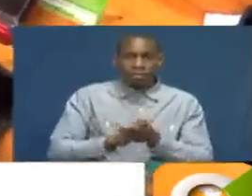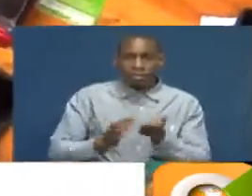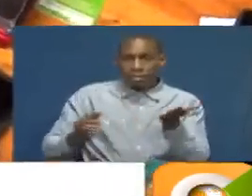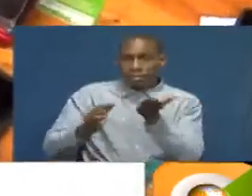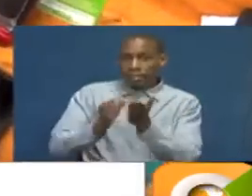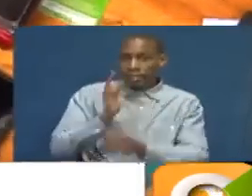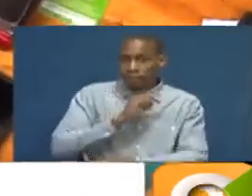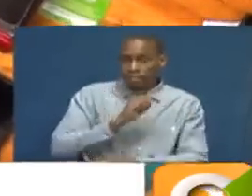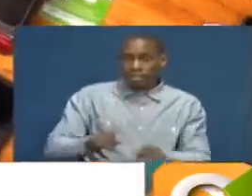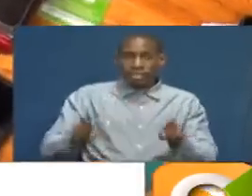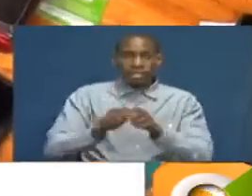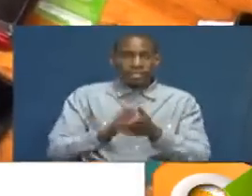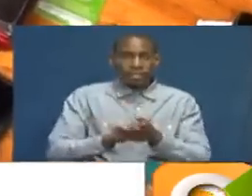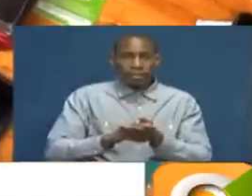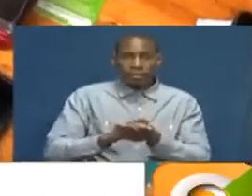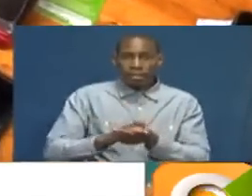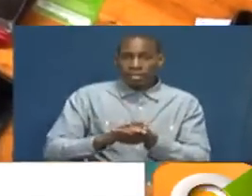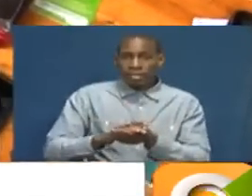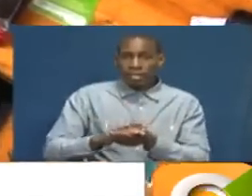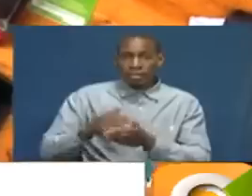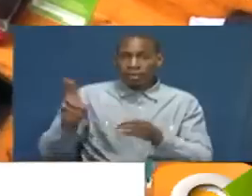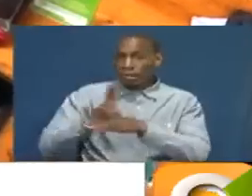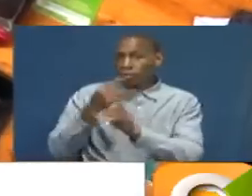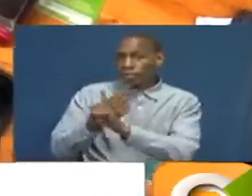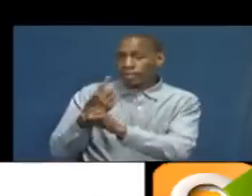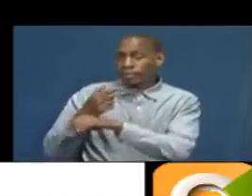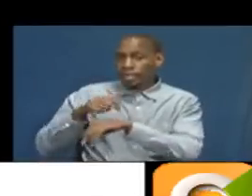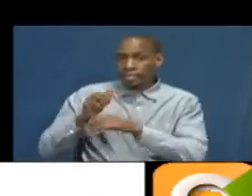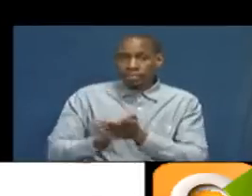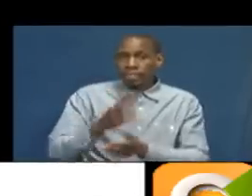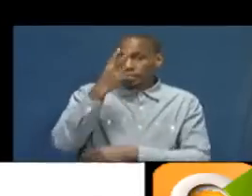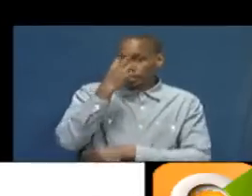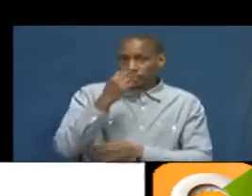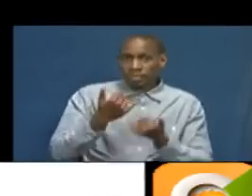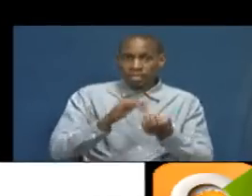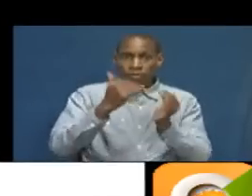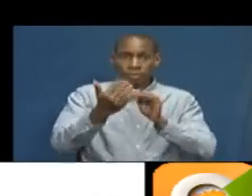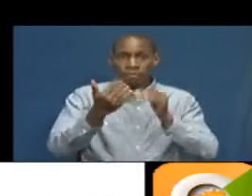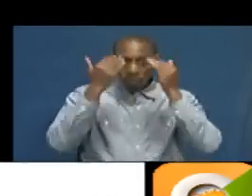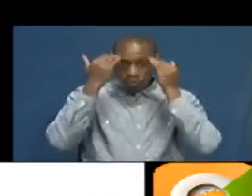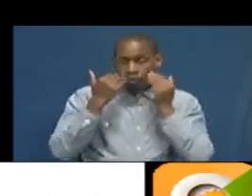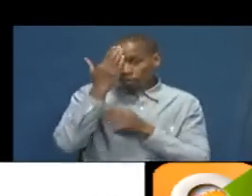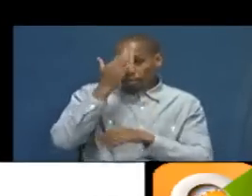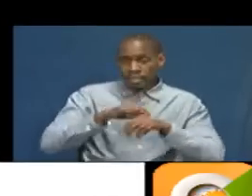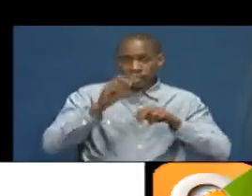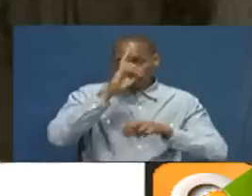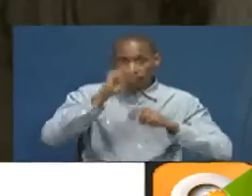SIM card, which he switched on and off at different times. The suspects will be arraigned on Monday as